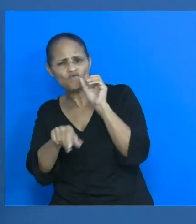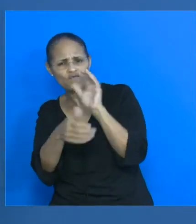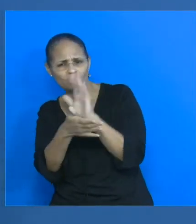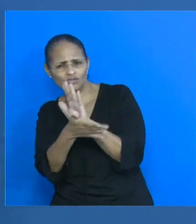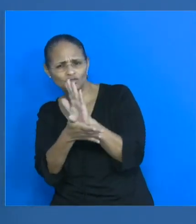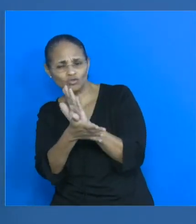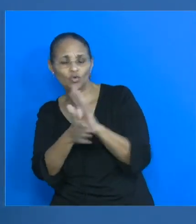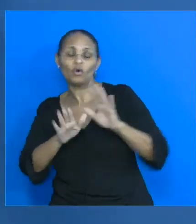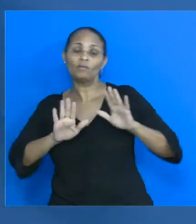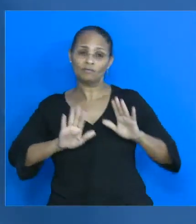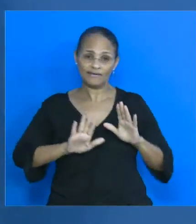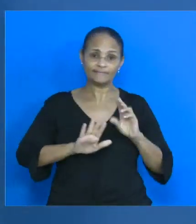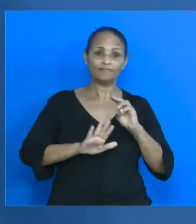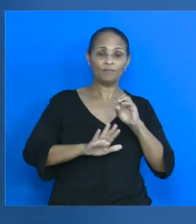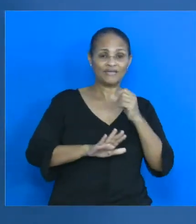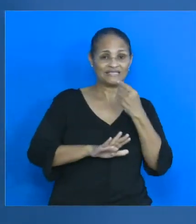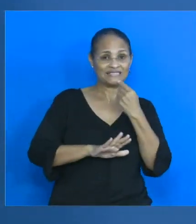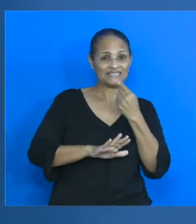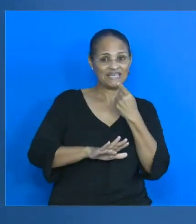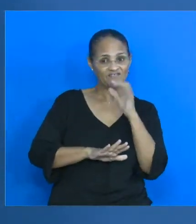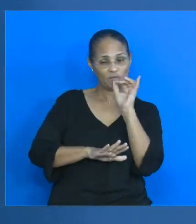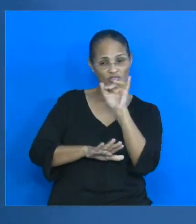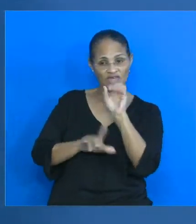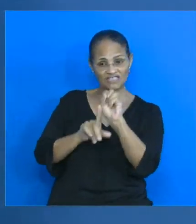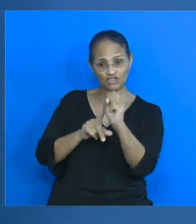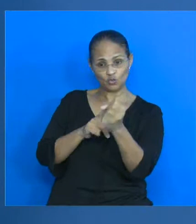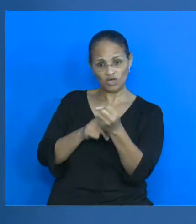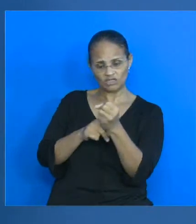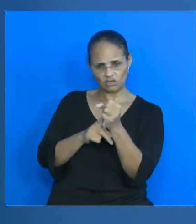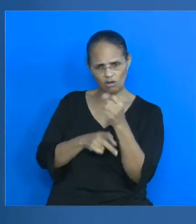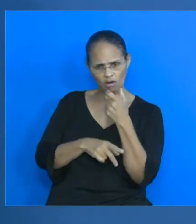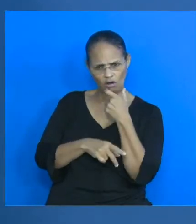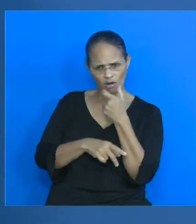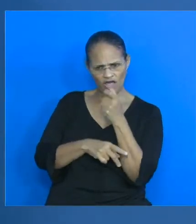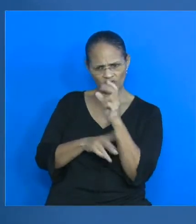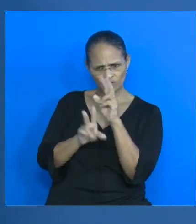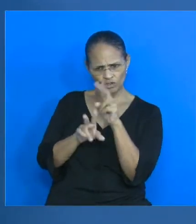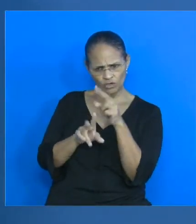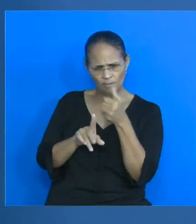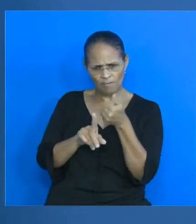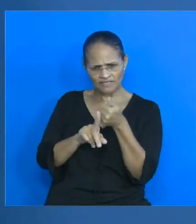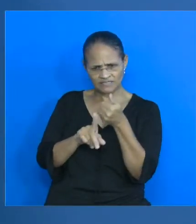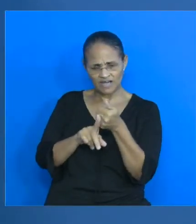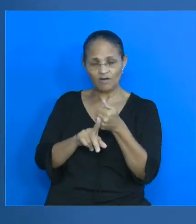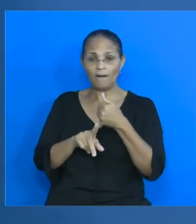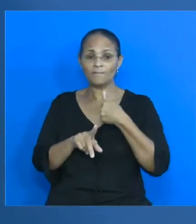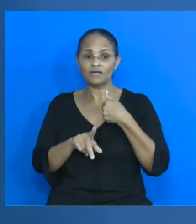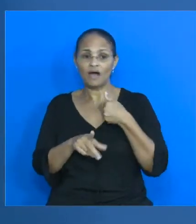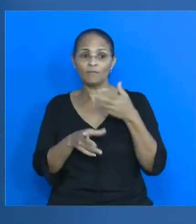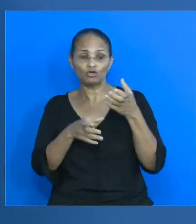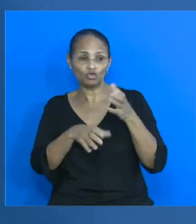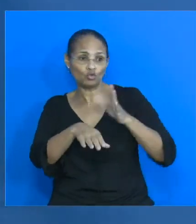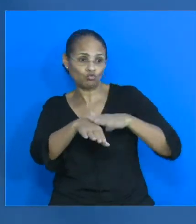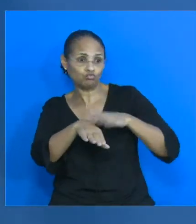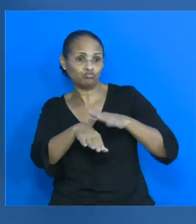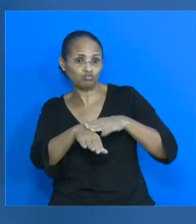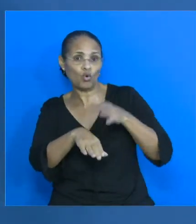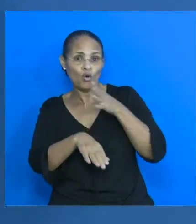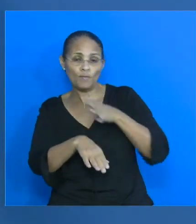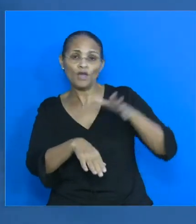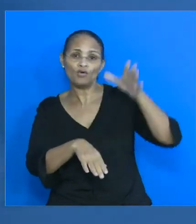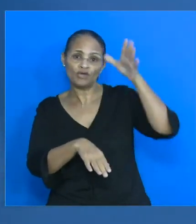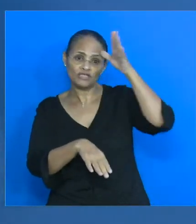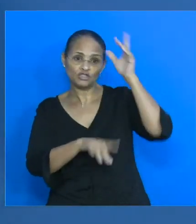Insofar as that particular situation, because I've observed it myself, I would employ parents to exercise